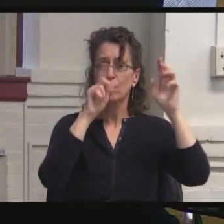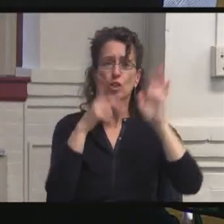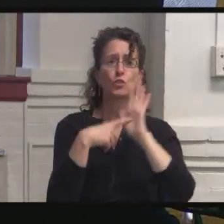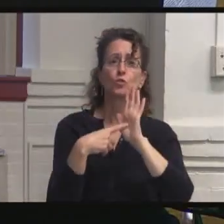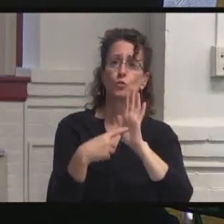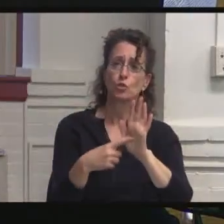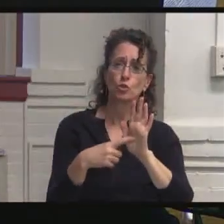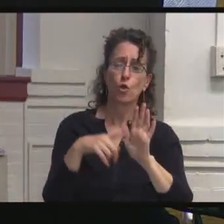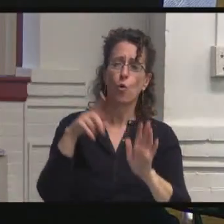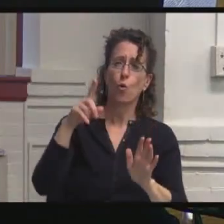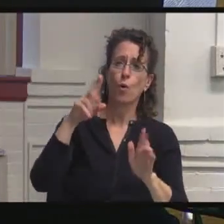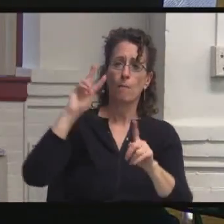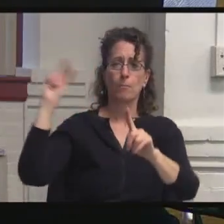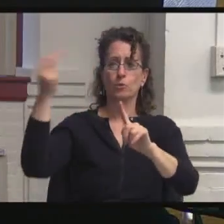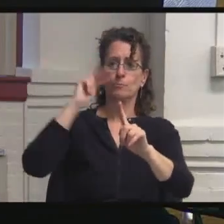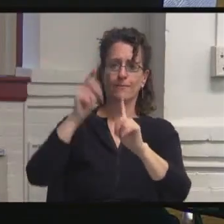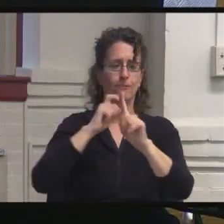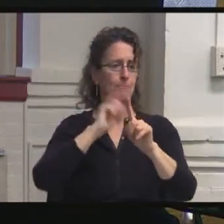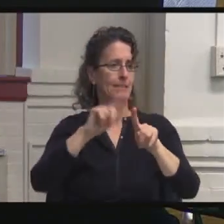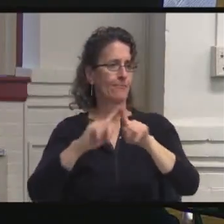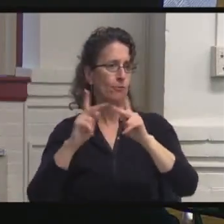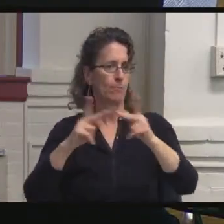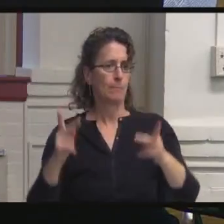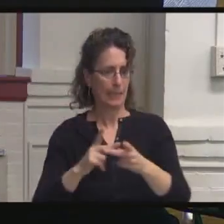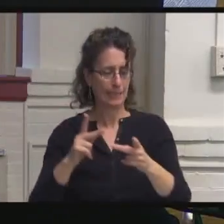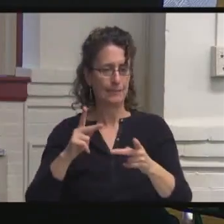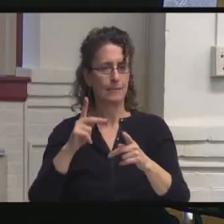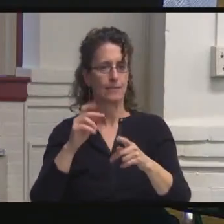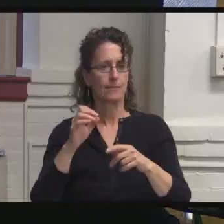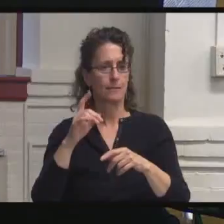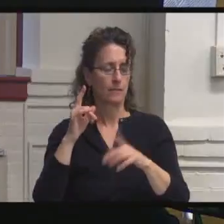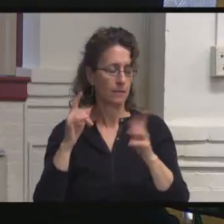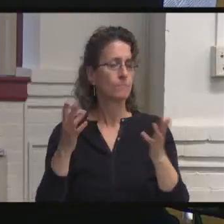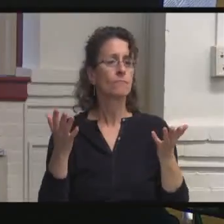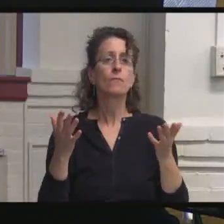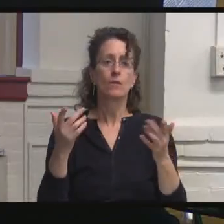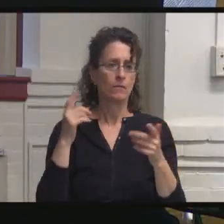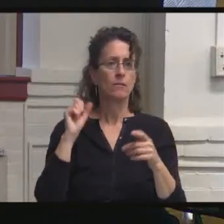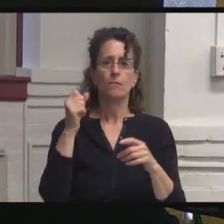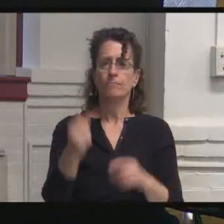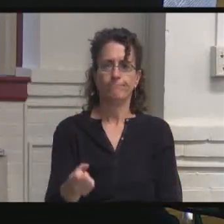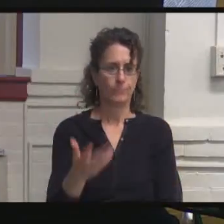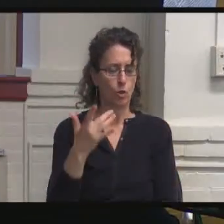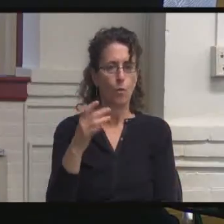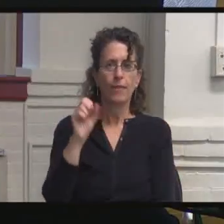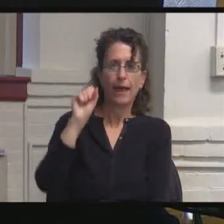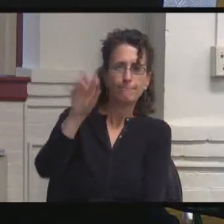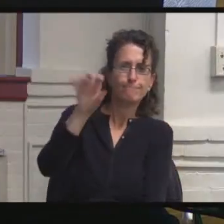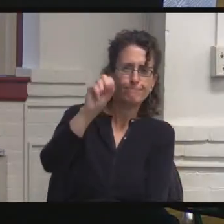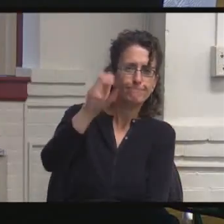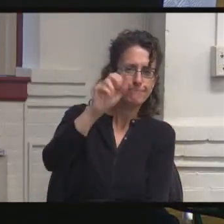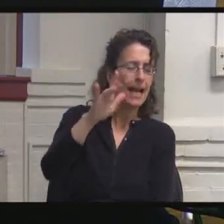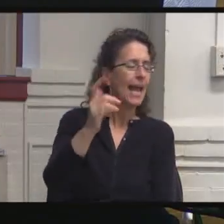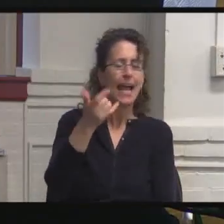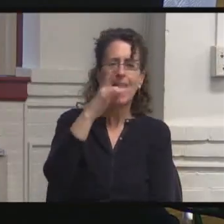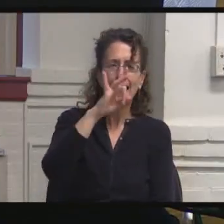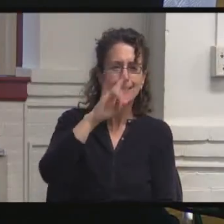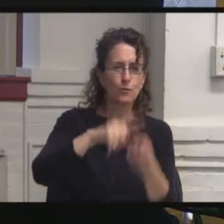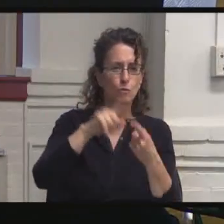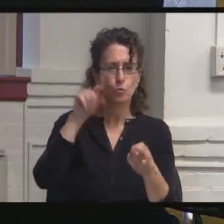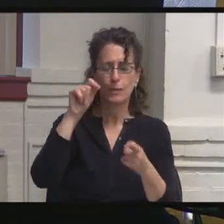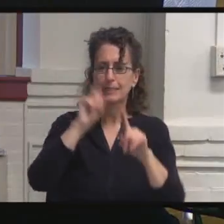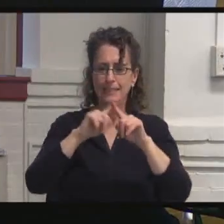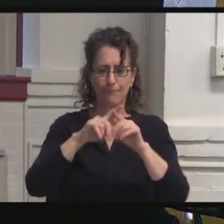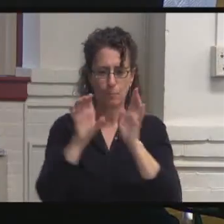the tower from. And so there were something like 18 or 20 images, and I culled it so that we could get a